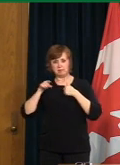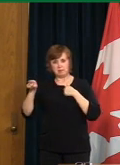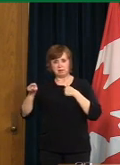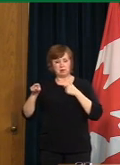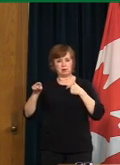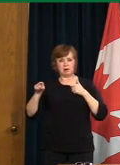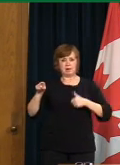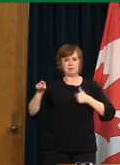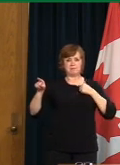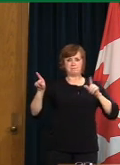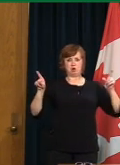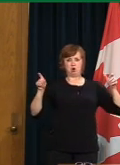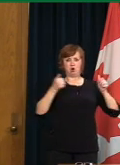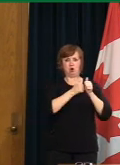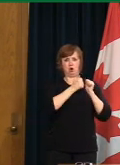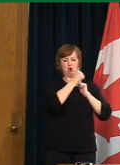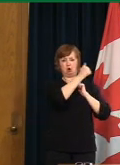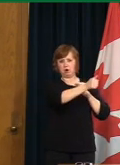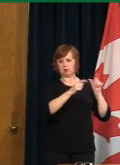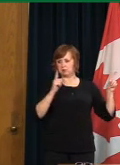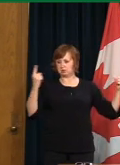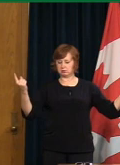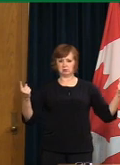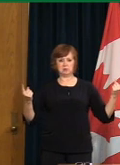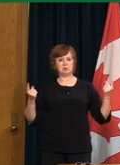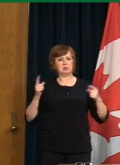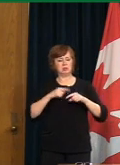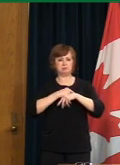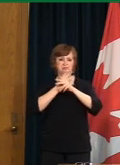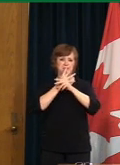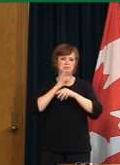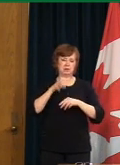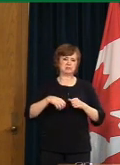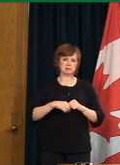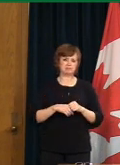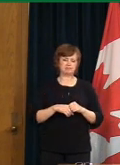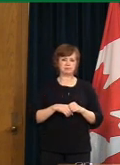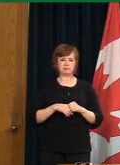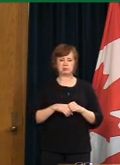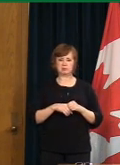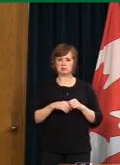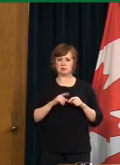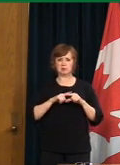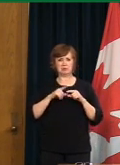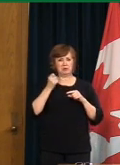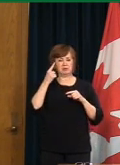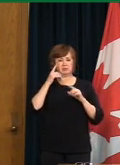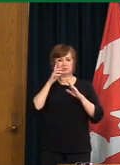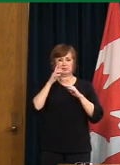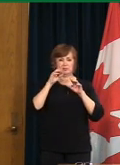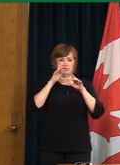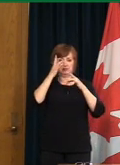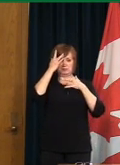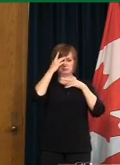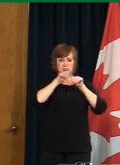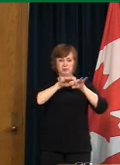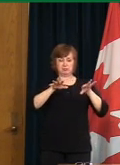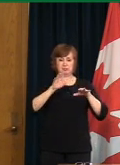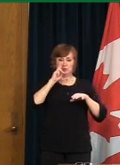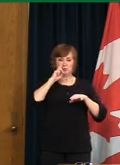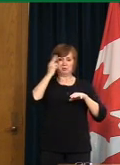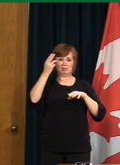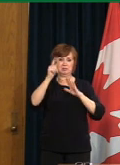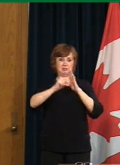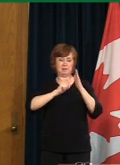throughout any time. But these are unprecedented times. And I can tell you of all of the discussions that we have had around